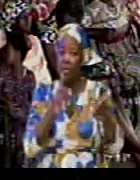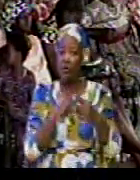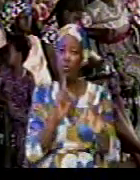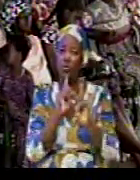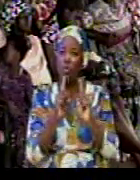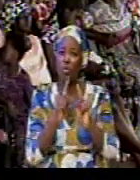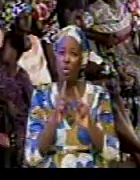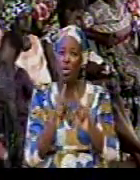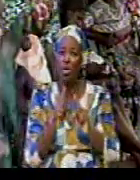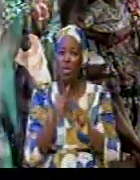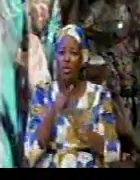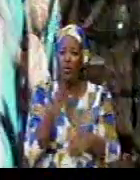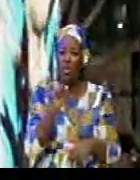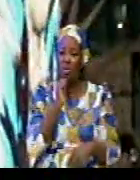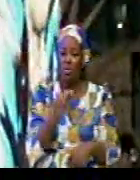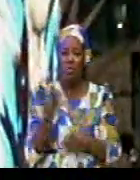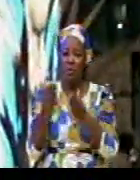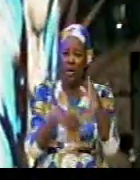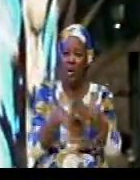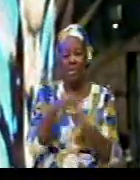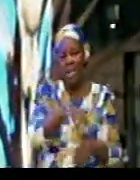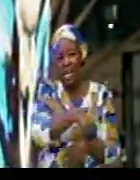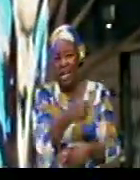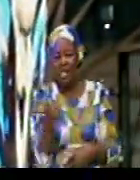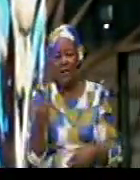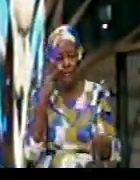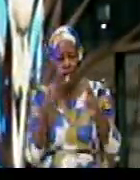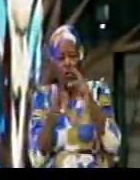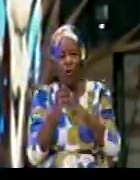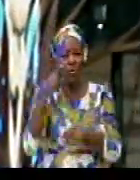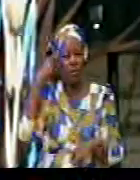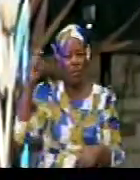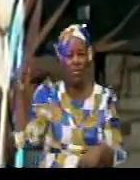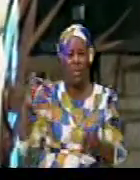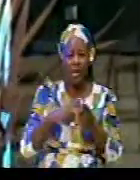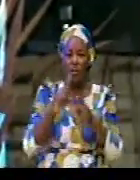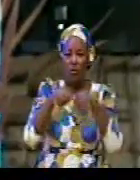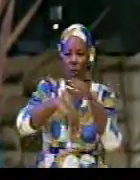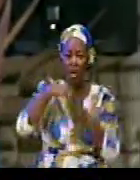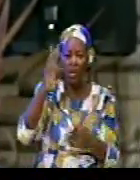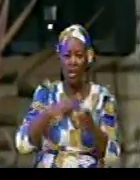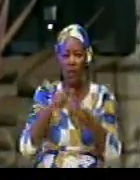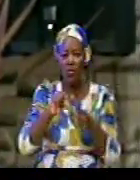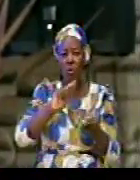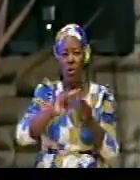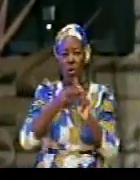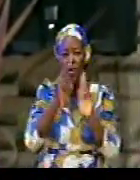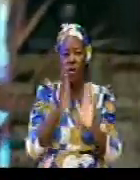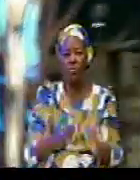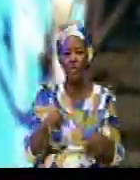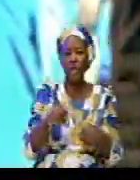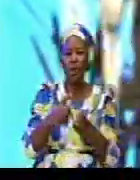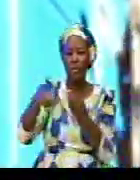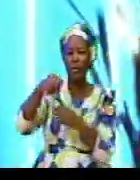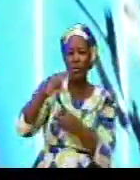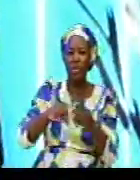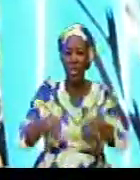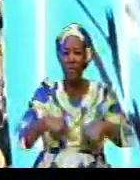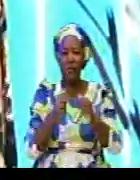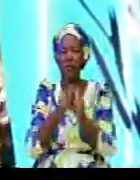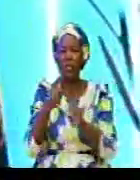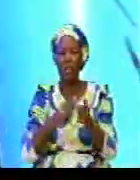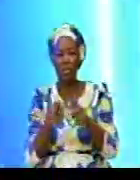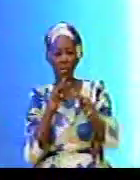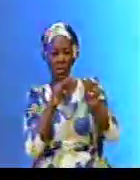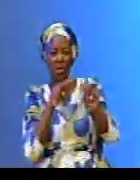enemies. You're even afraid to talk. You can't bring out any vision or dream. And then you go out,